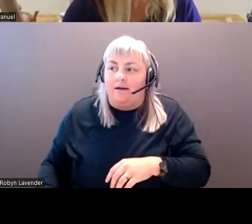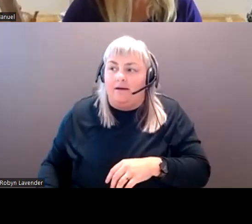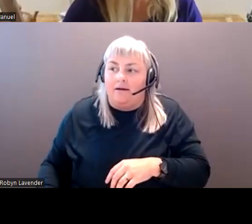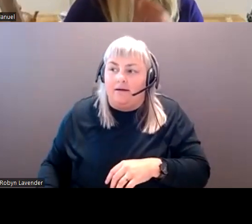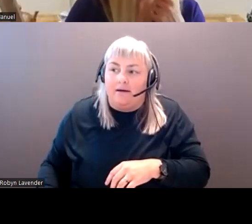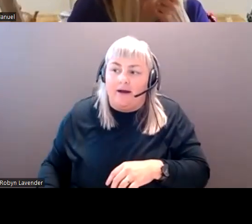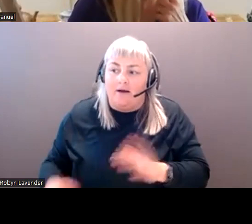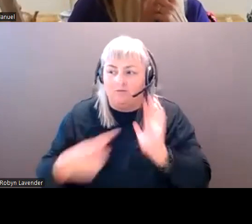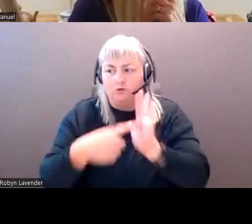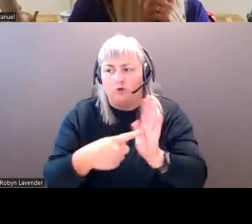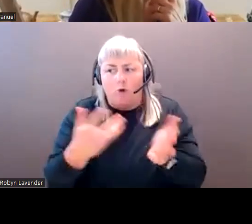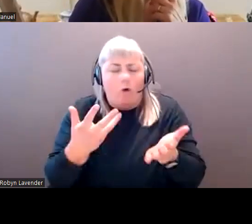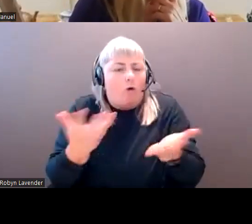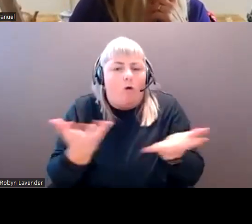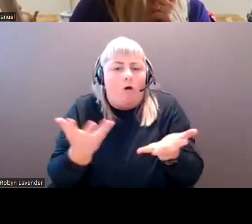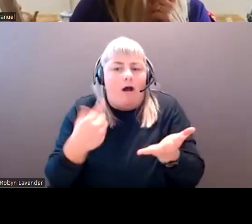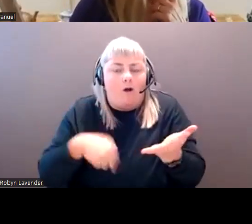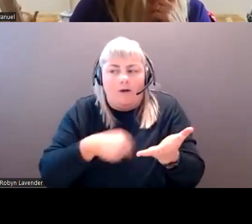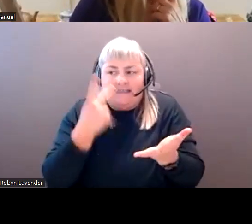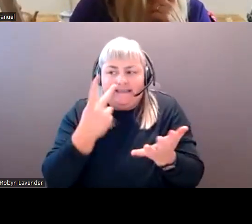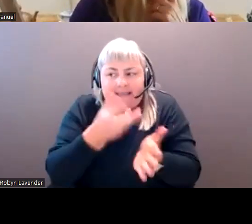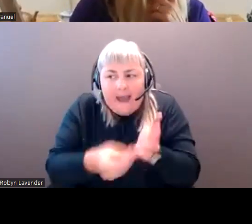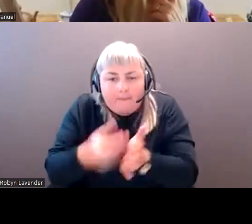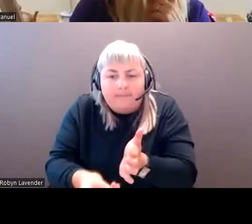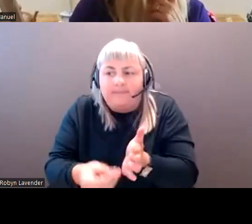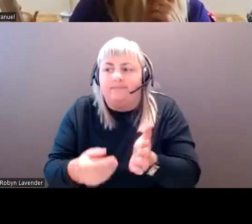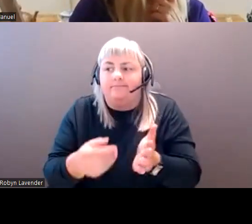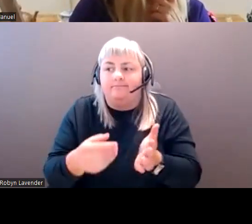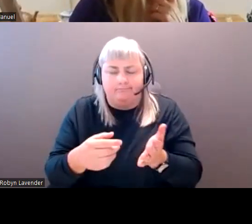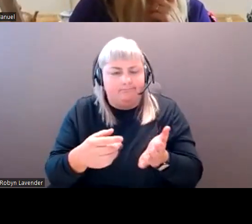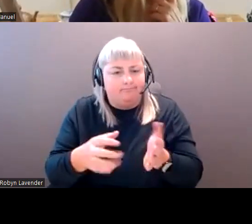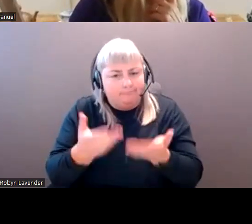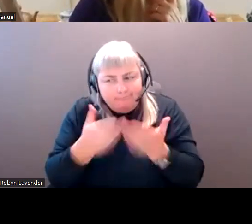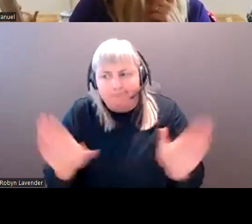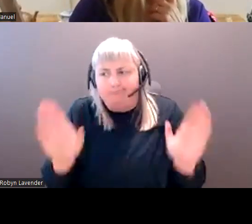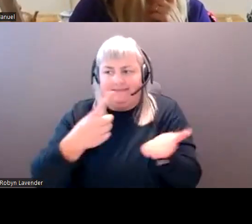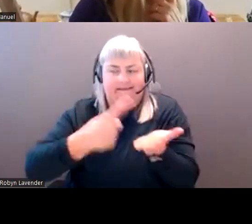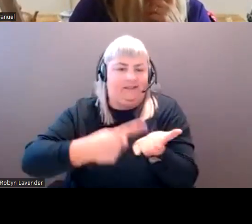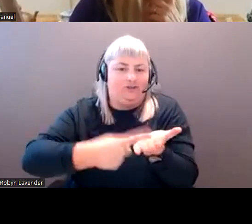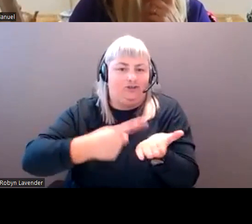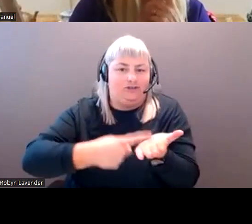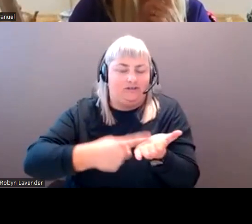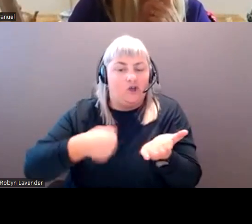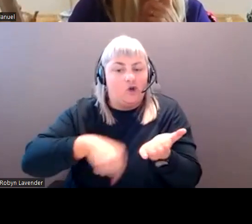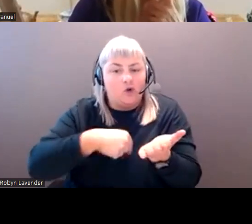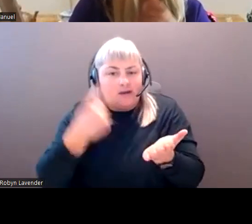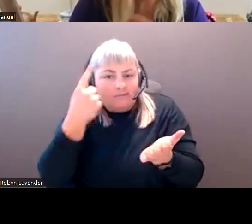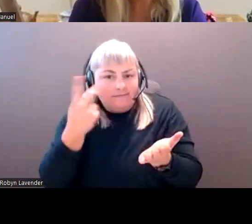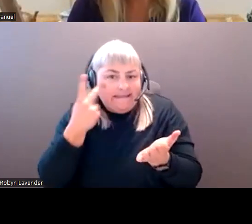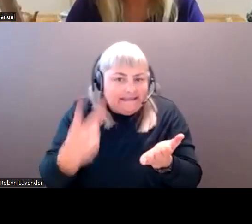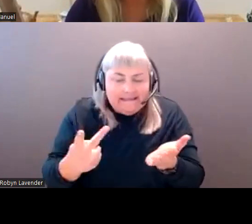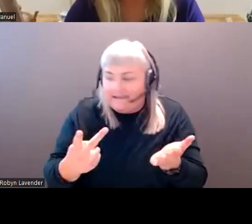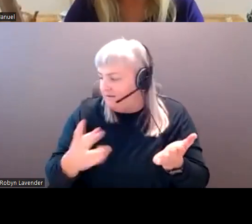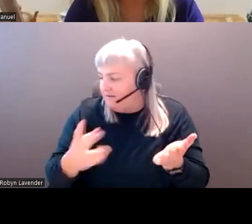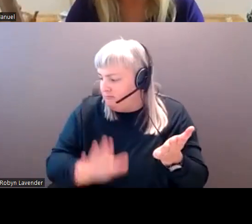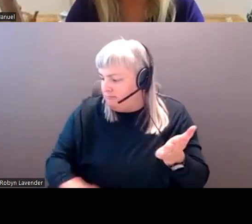gaps that we see, and generate discussion. So we want to know kind of what is happening across the country